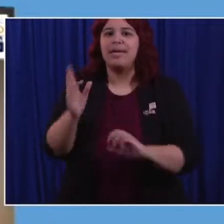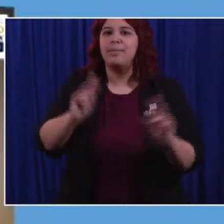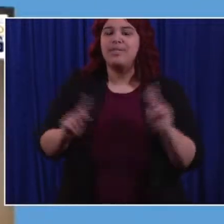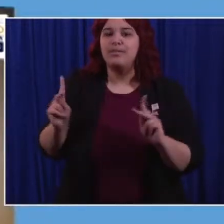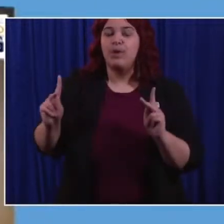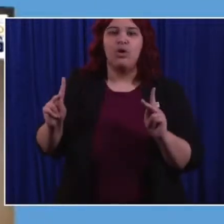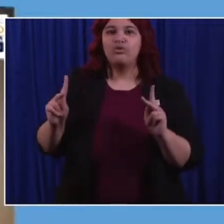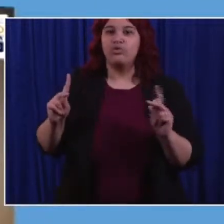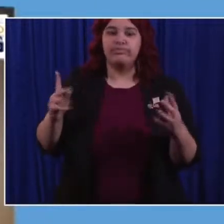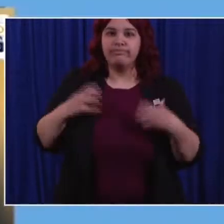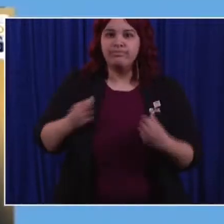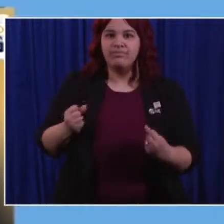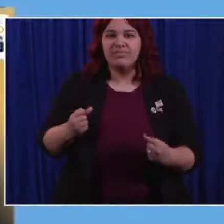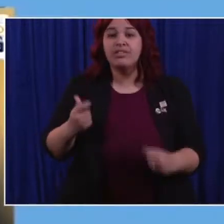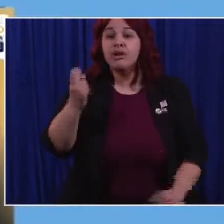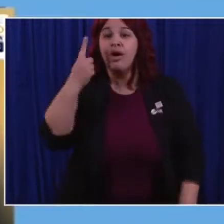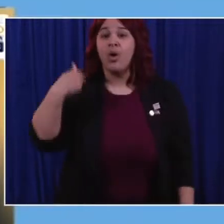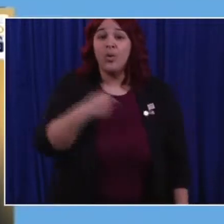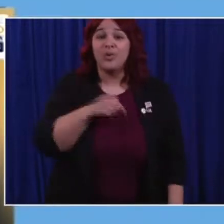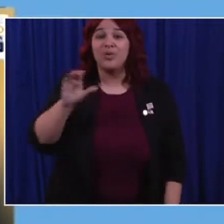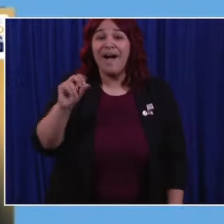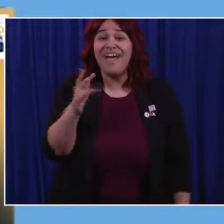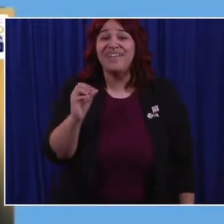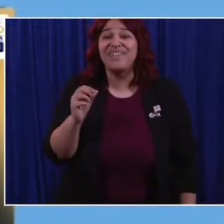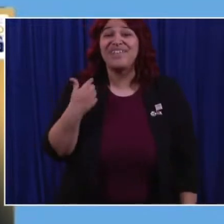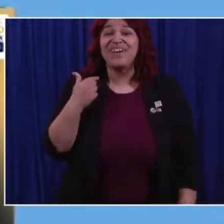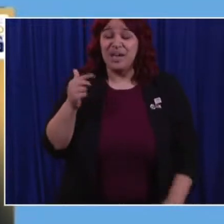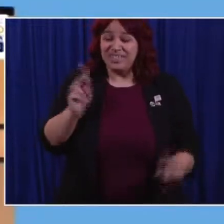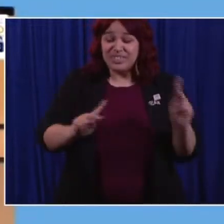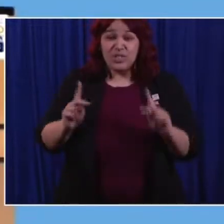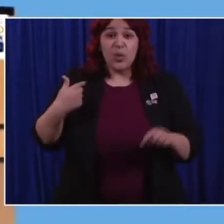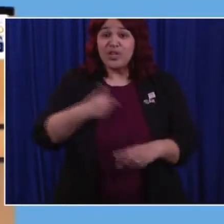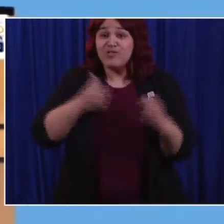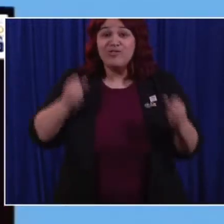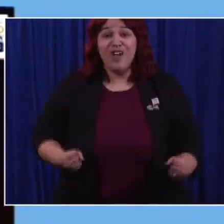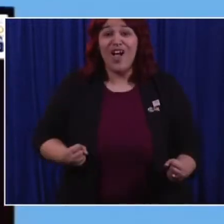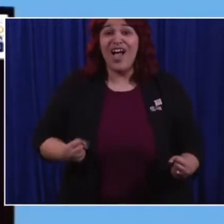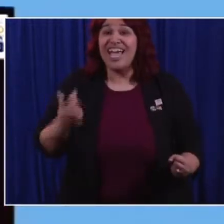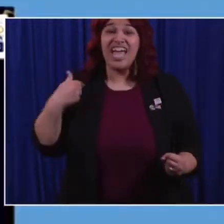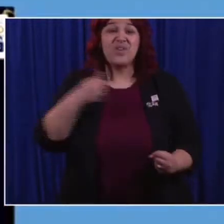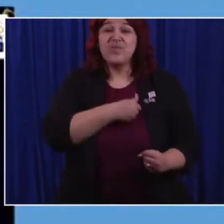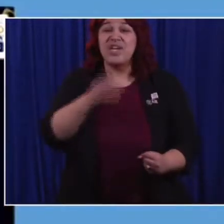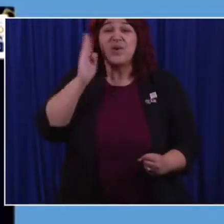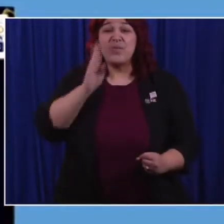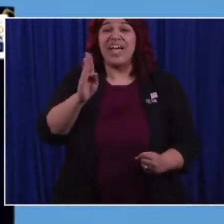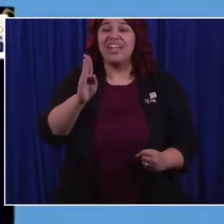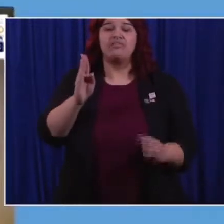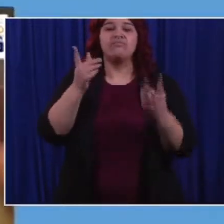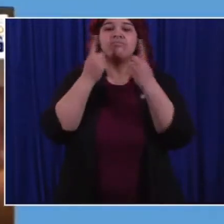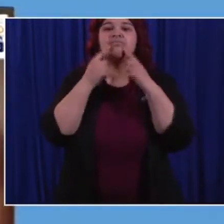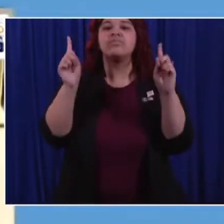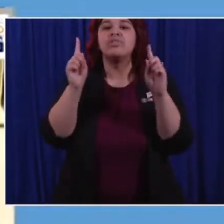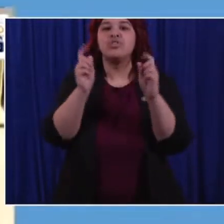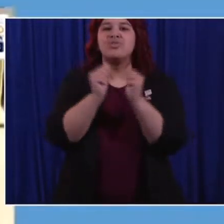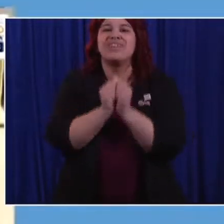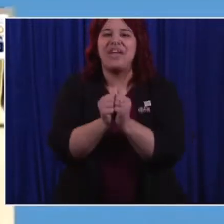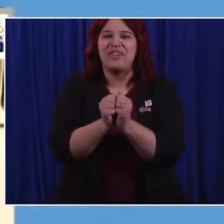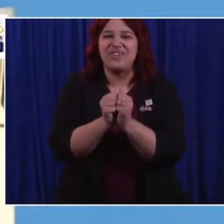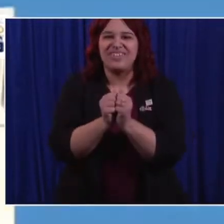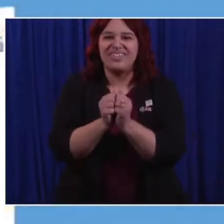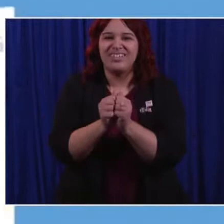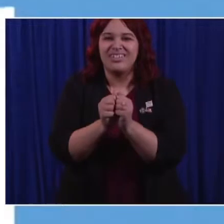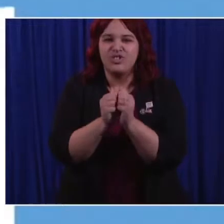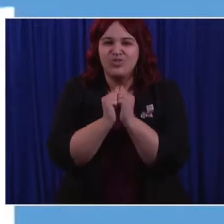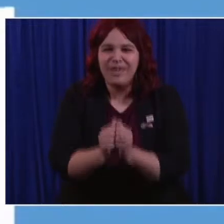We are strong. We will get through this together. Together. Together. Together. Together.